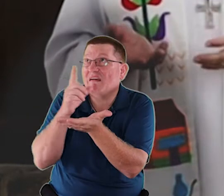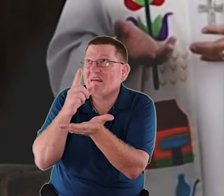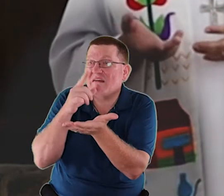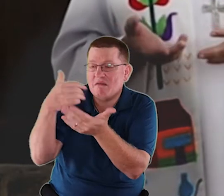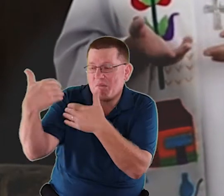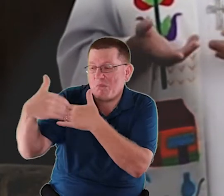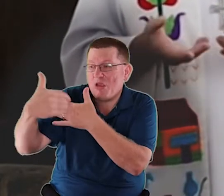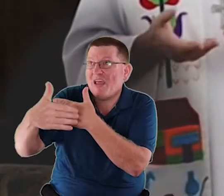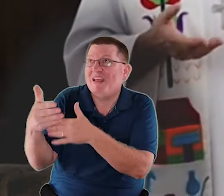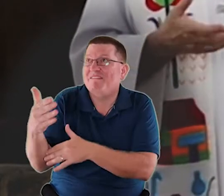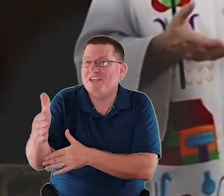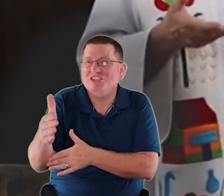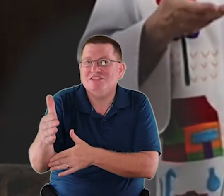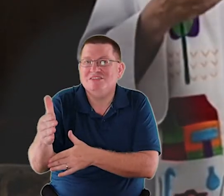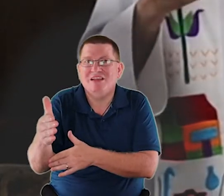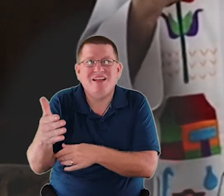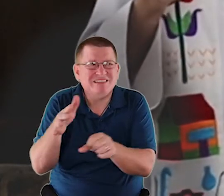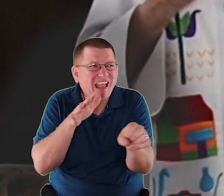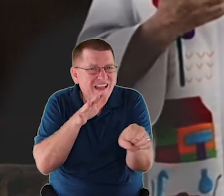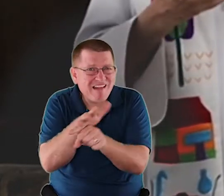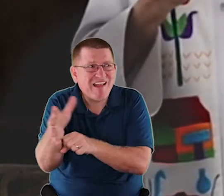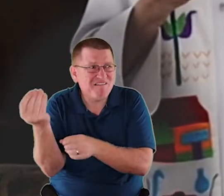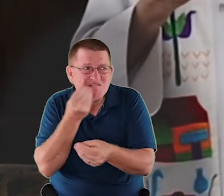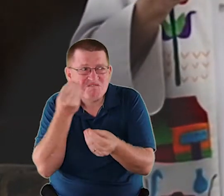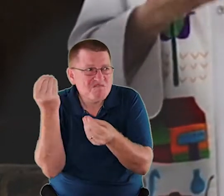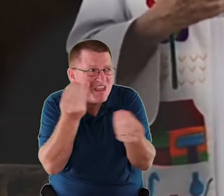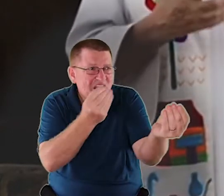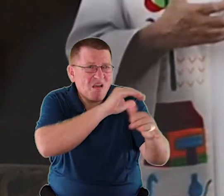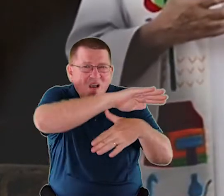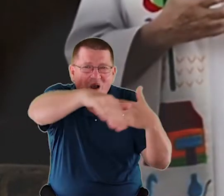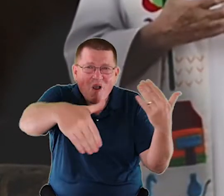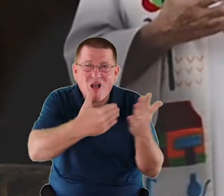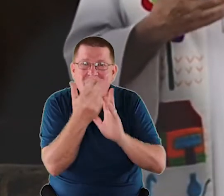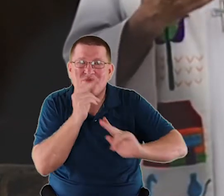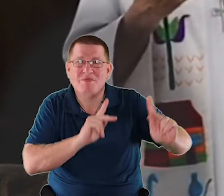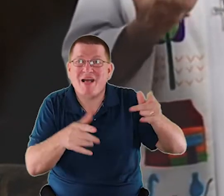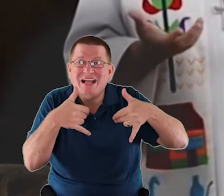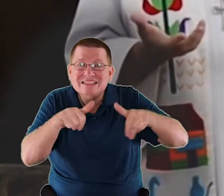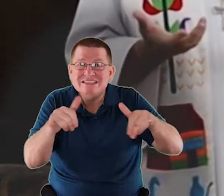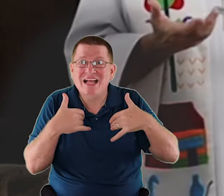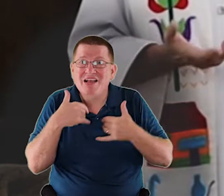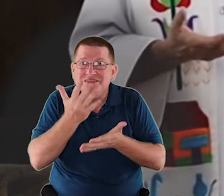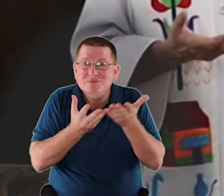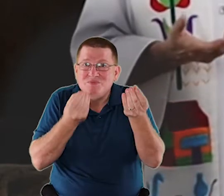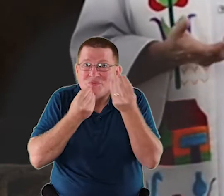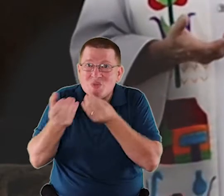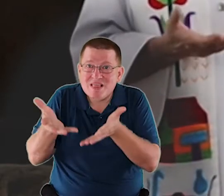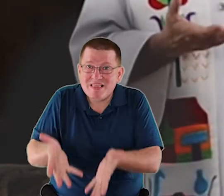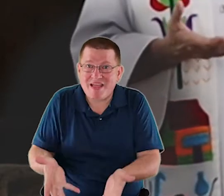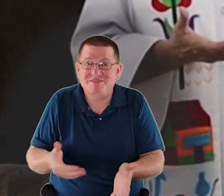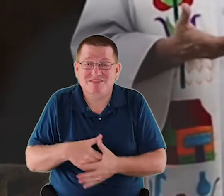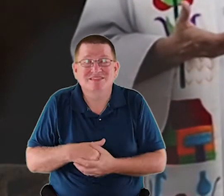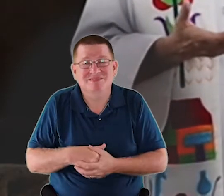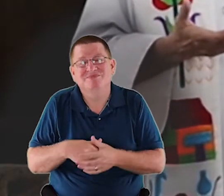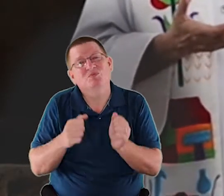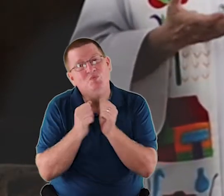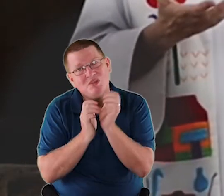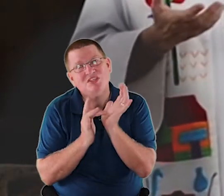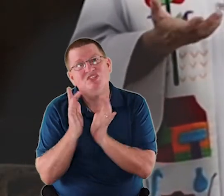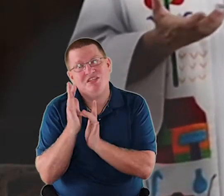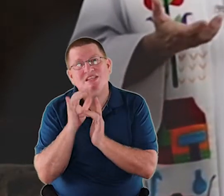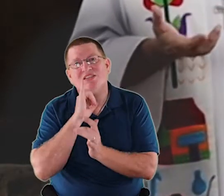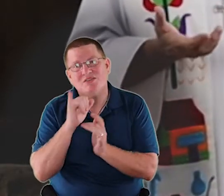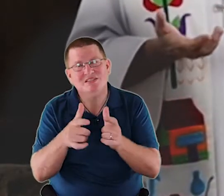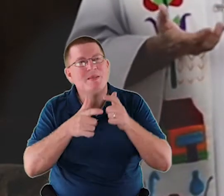and some fish. Somehow there is enough to feed everyone and have leftovers. With Jesus, there